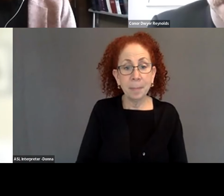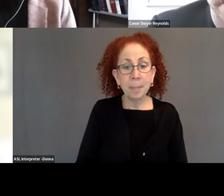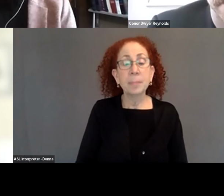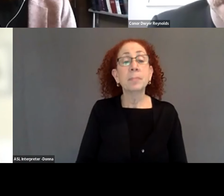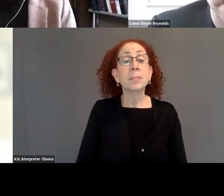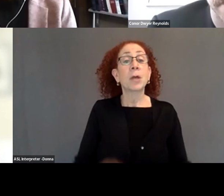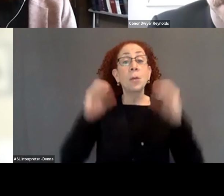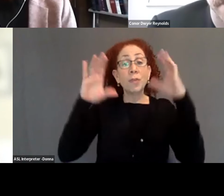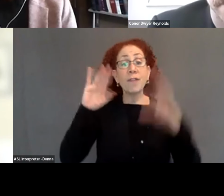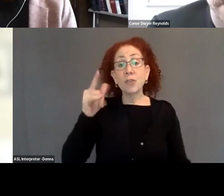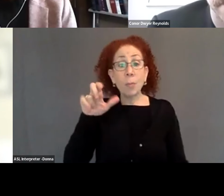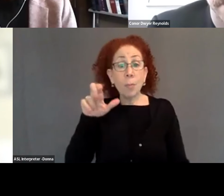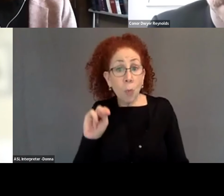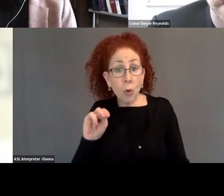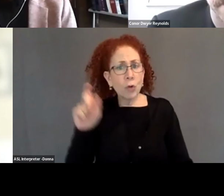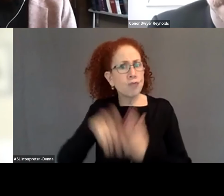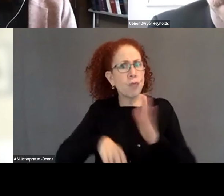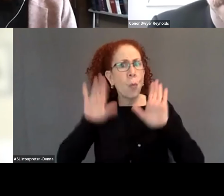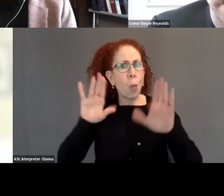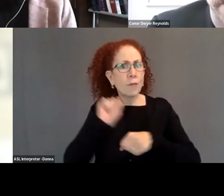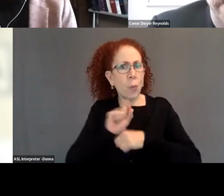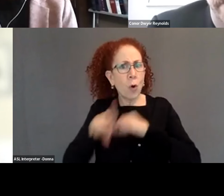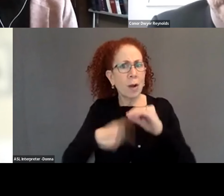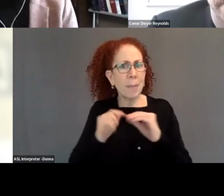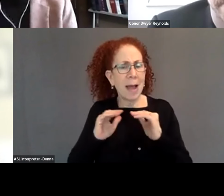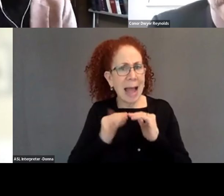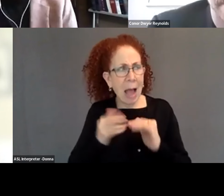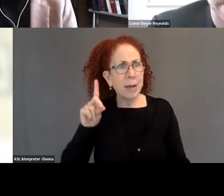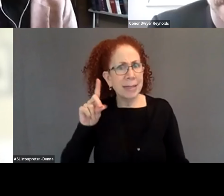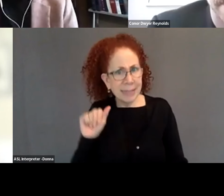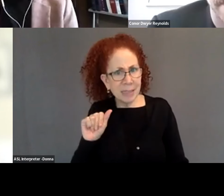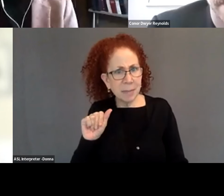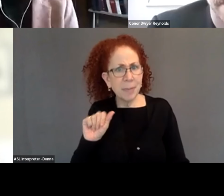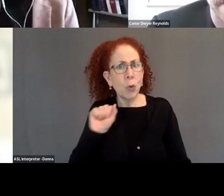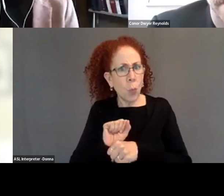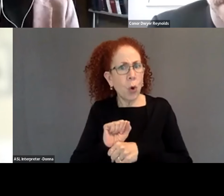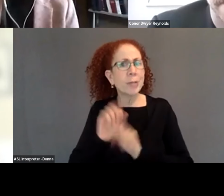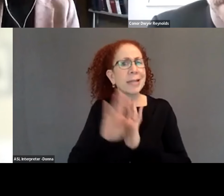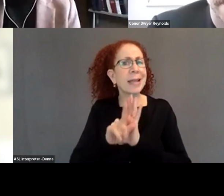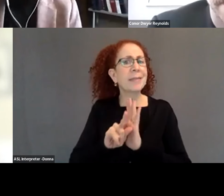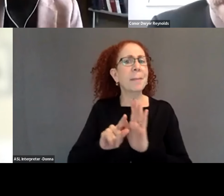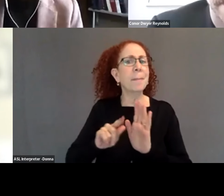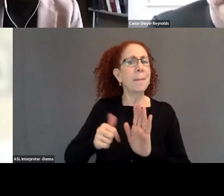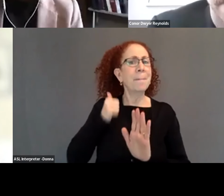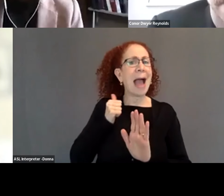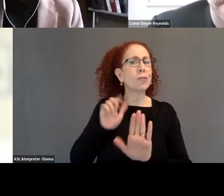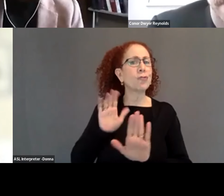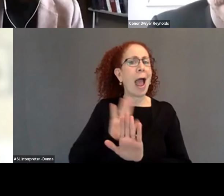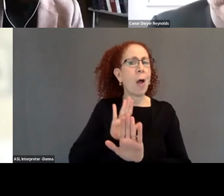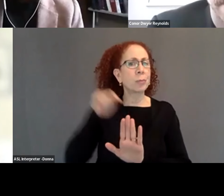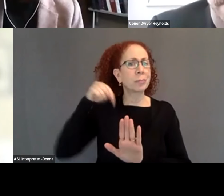Morgan has written wonderful work about the ways that disability lurks in the background of so much